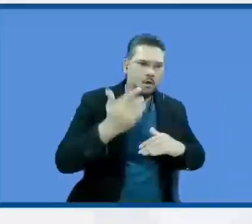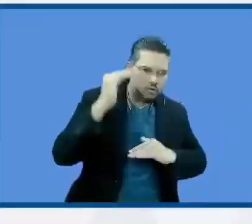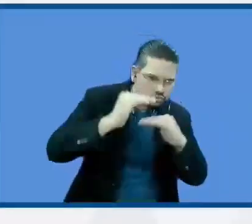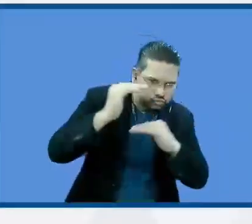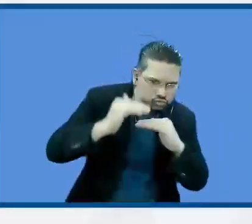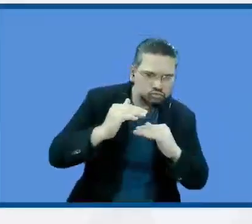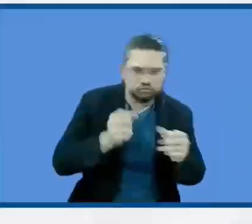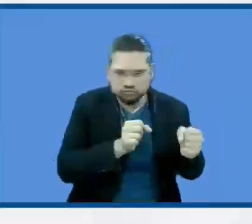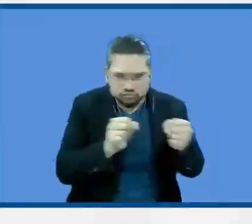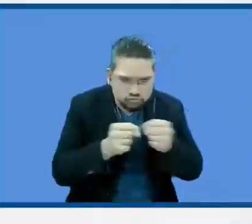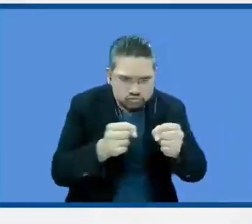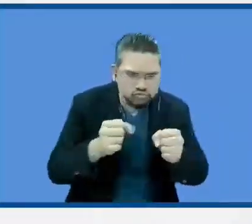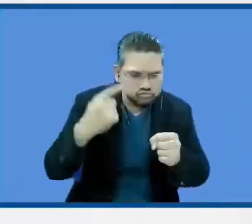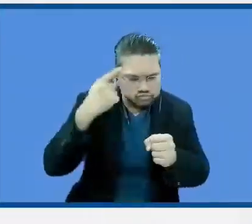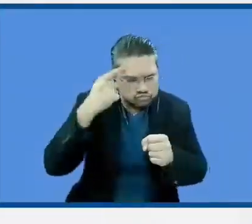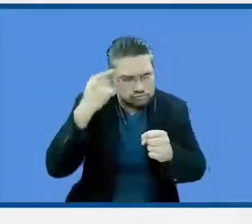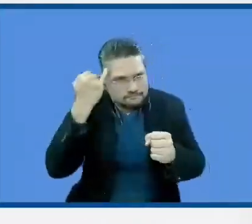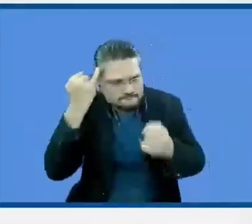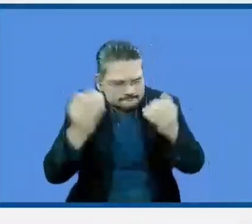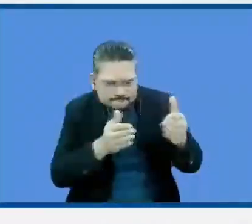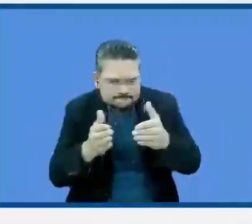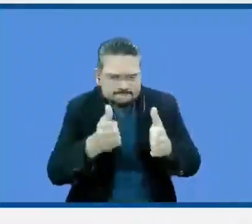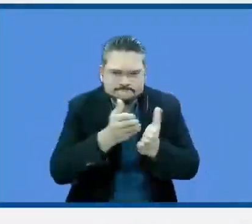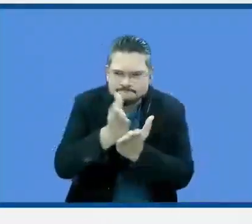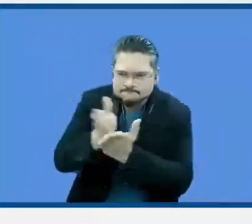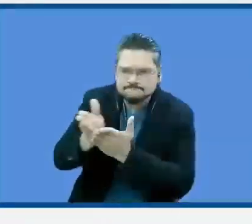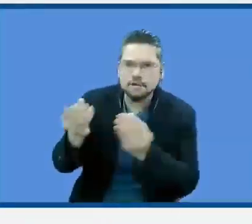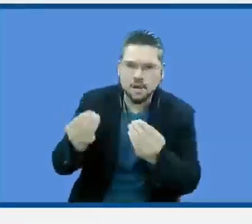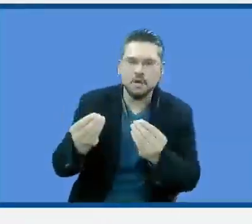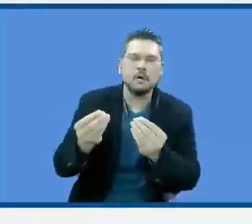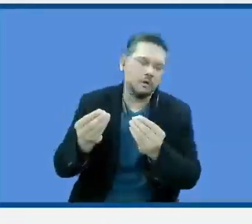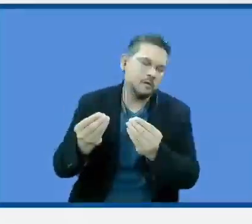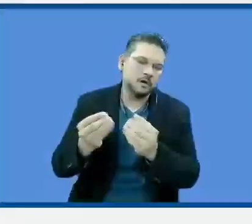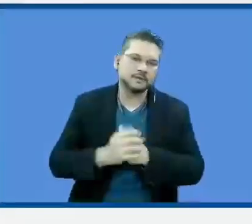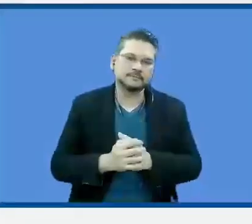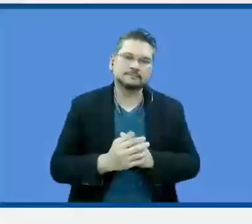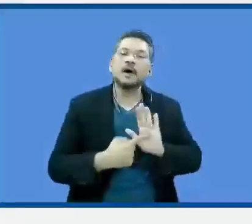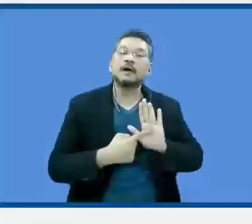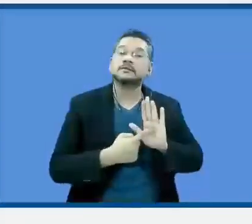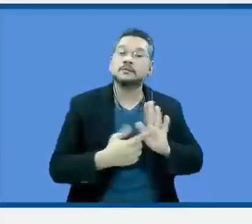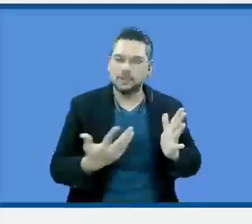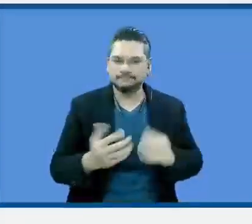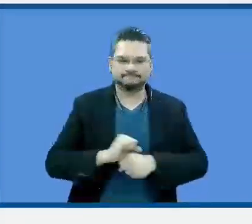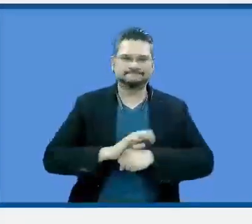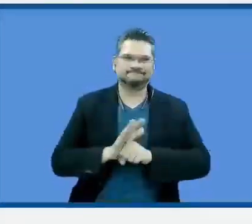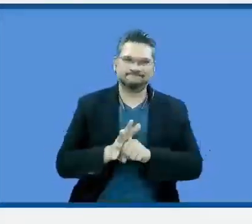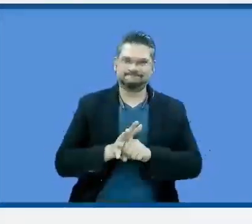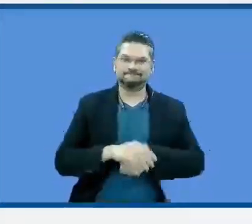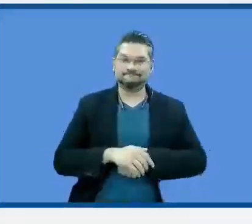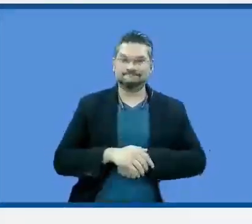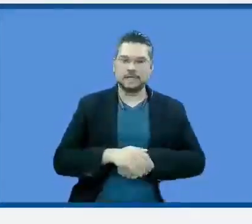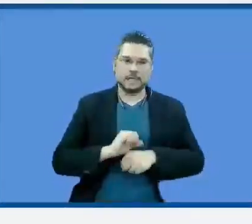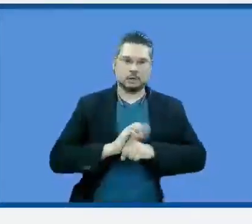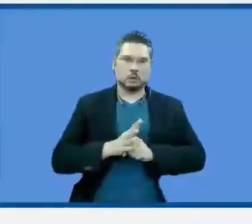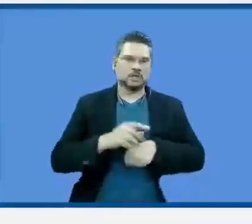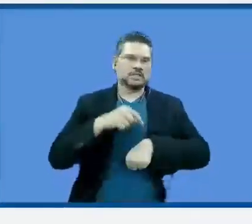appropriate responses for impacted sectors. So I'll give you some examples from the COVID. So in the COVID-19